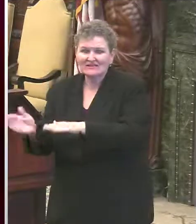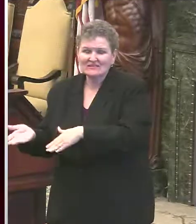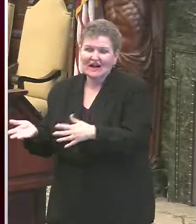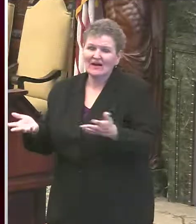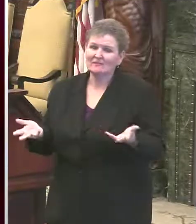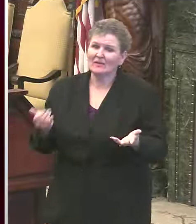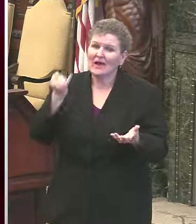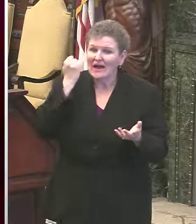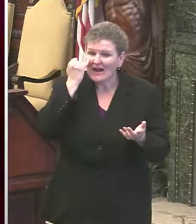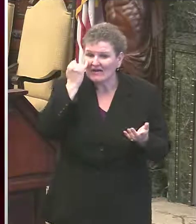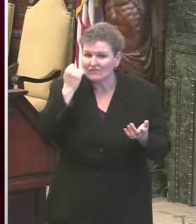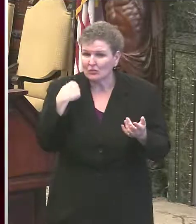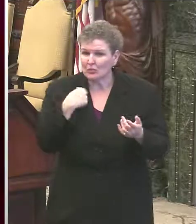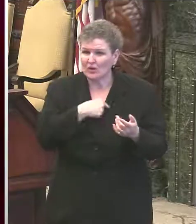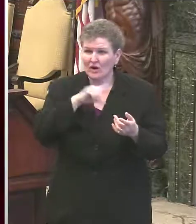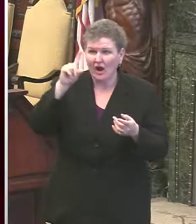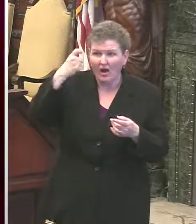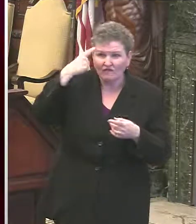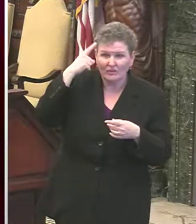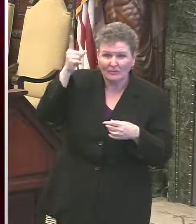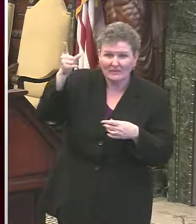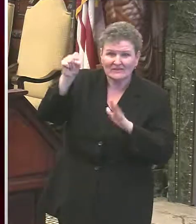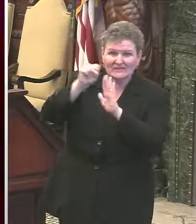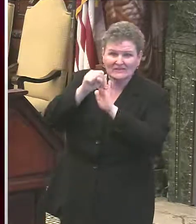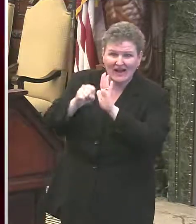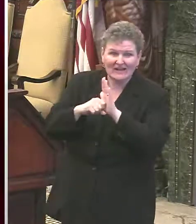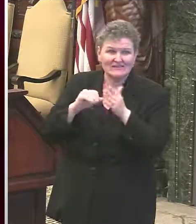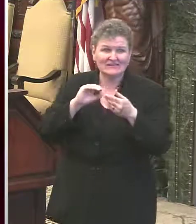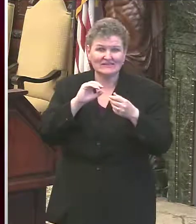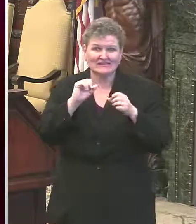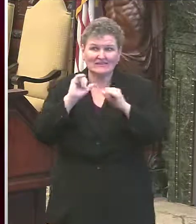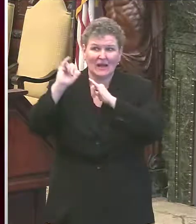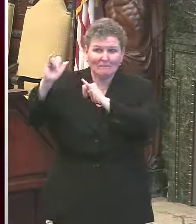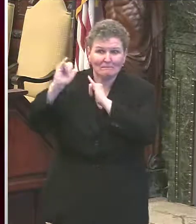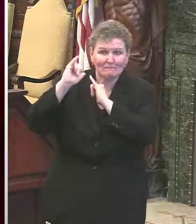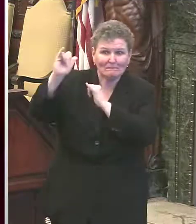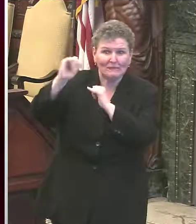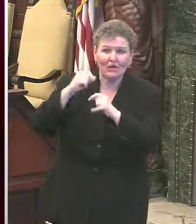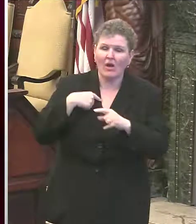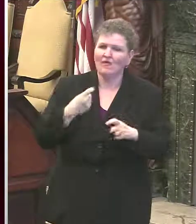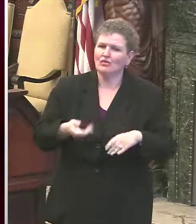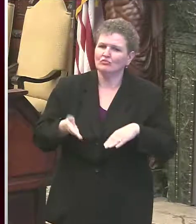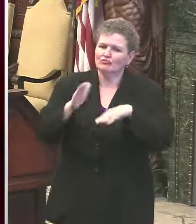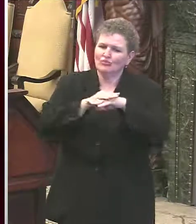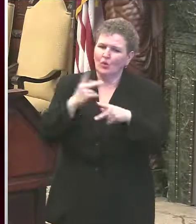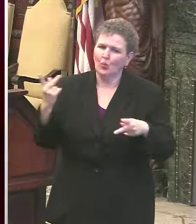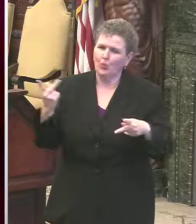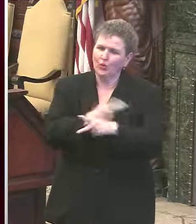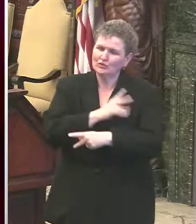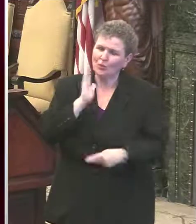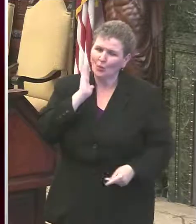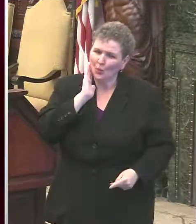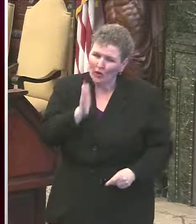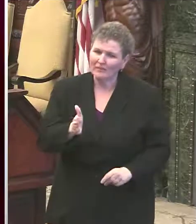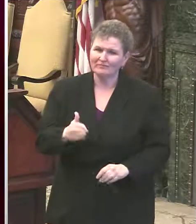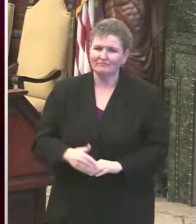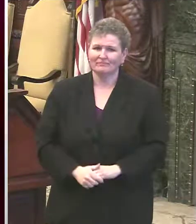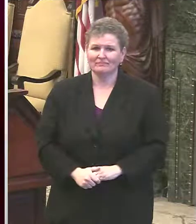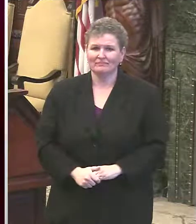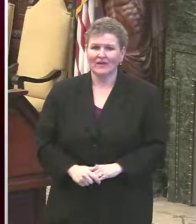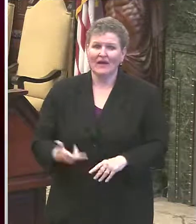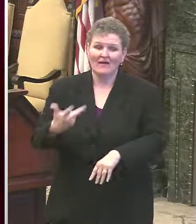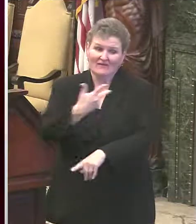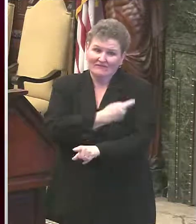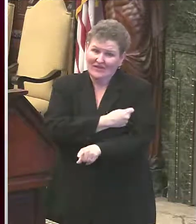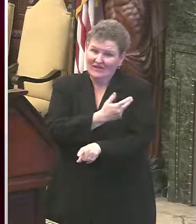adopted them here in the city of Philadelphia, could further increase rates of cases and hospitalizations and deaths. Now, we do think the vaccination